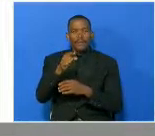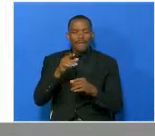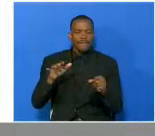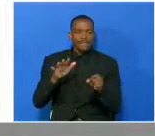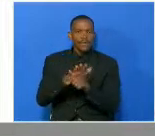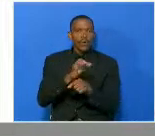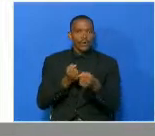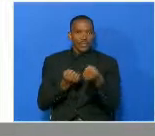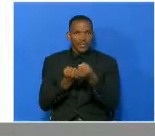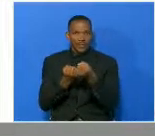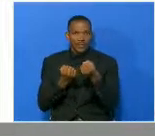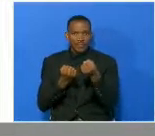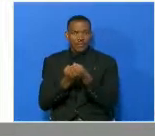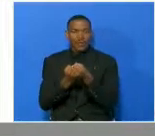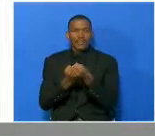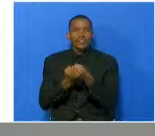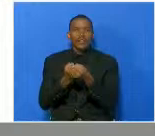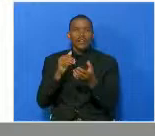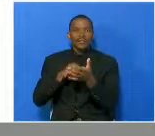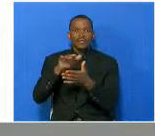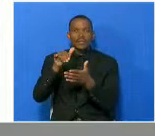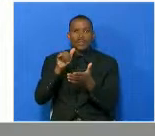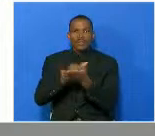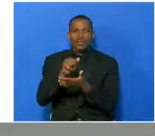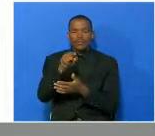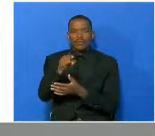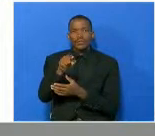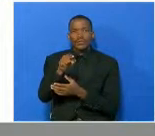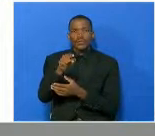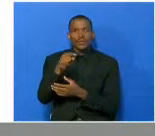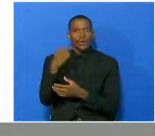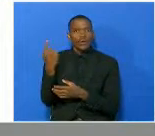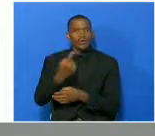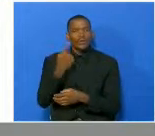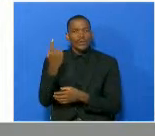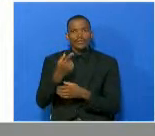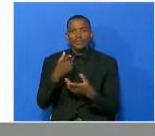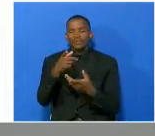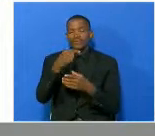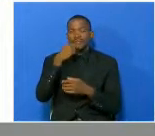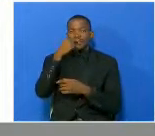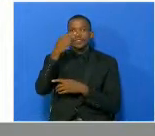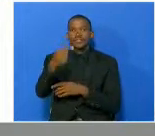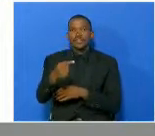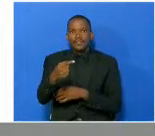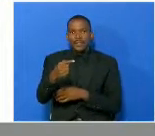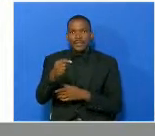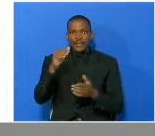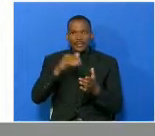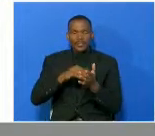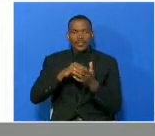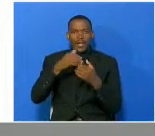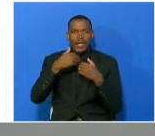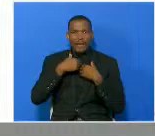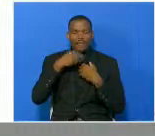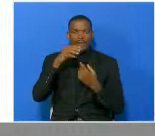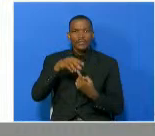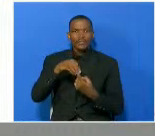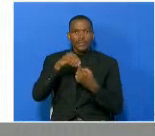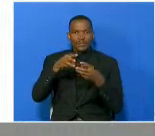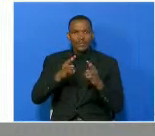support of a Mileage Group, the Drone Technology Center, DTC, has specialists